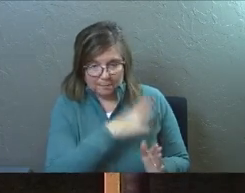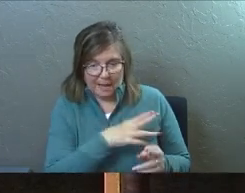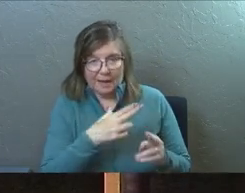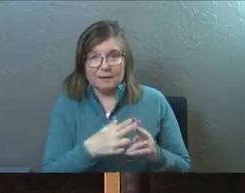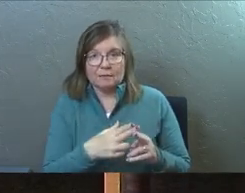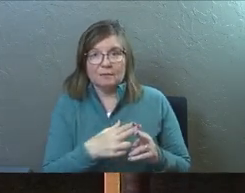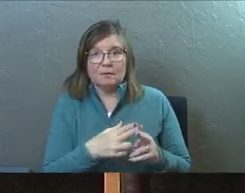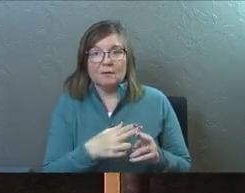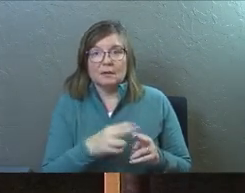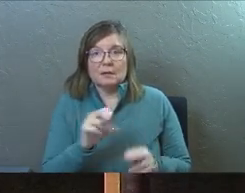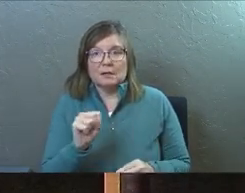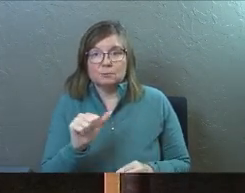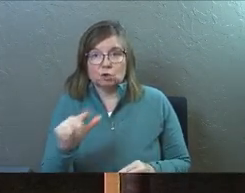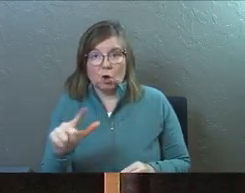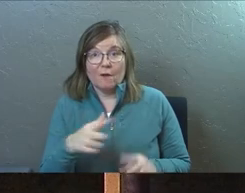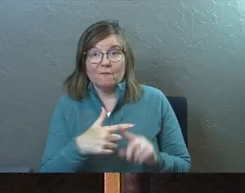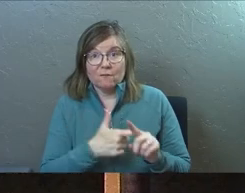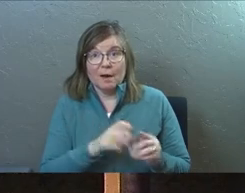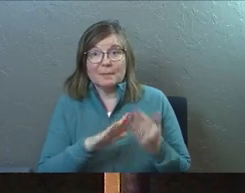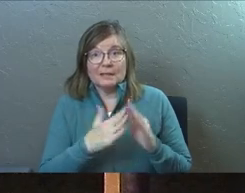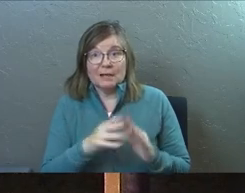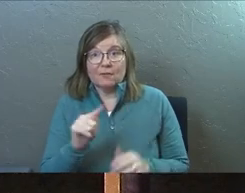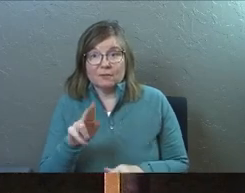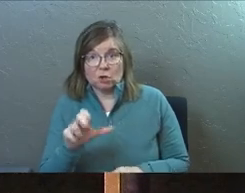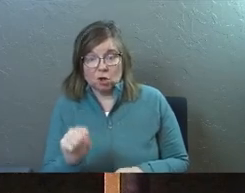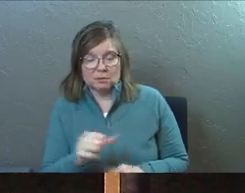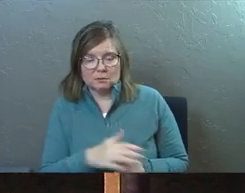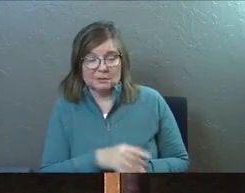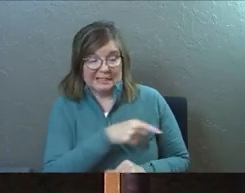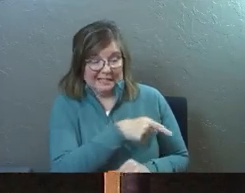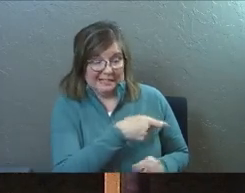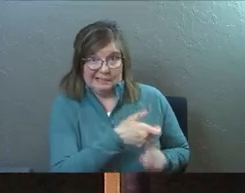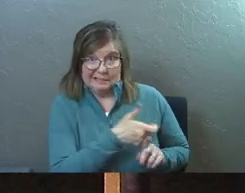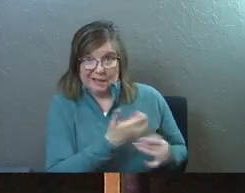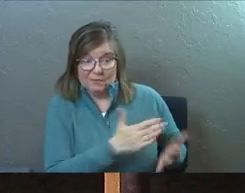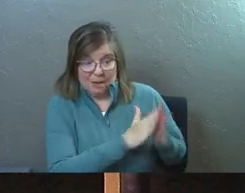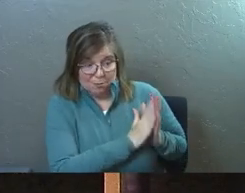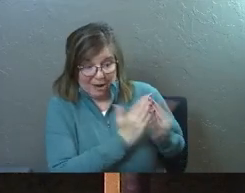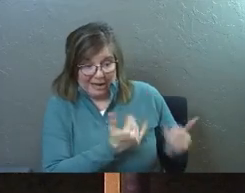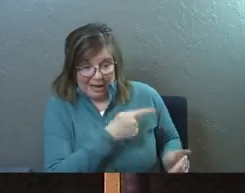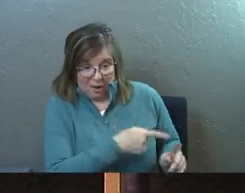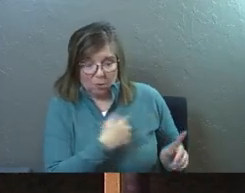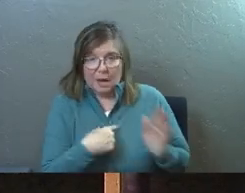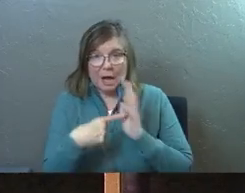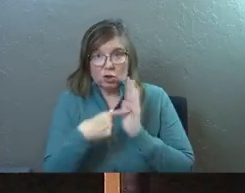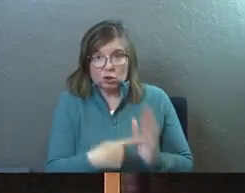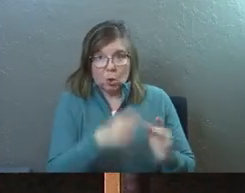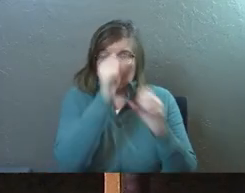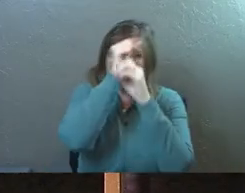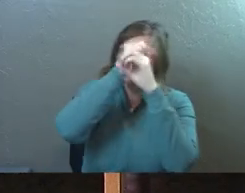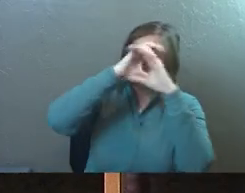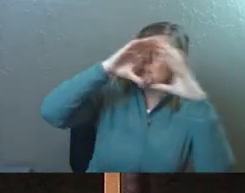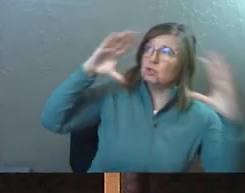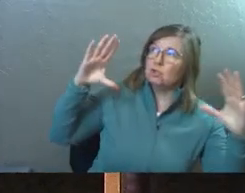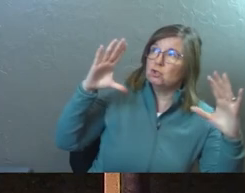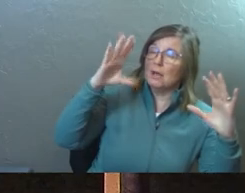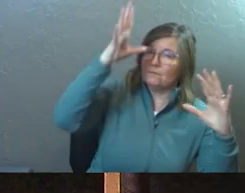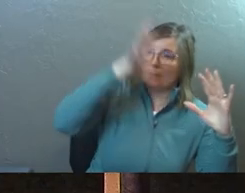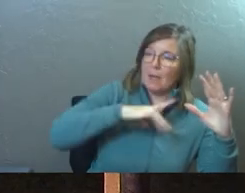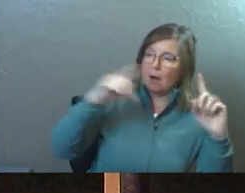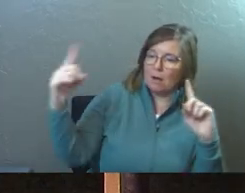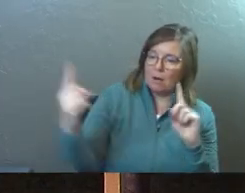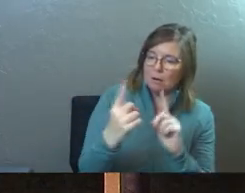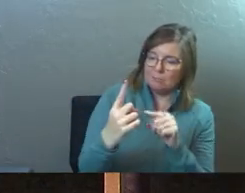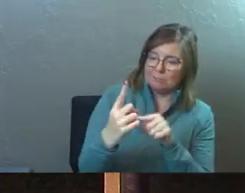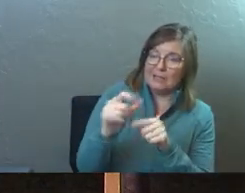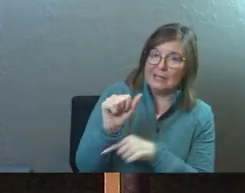praying to me right now. Now I have shown him in a vision of a man named Ananias coming in and laying hands on him so